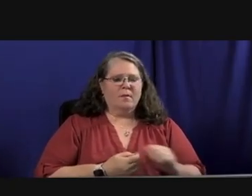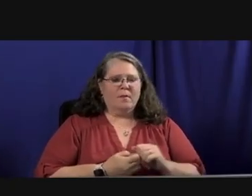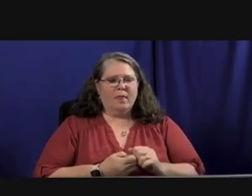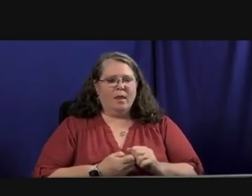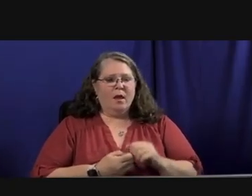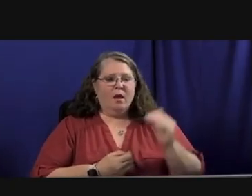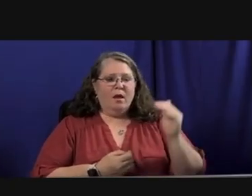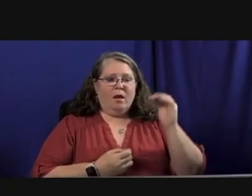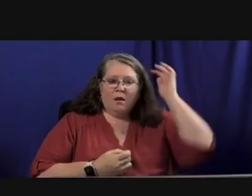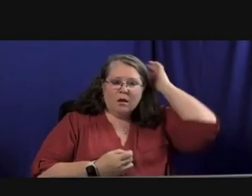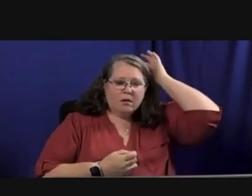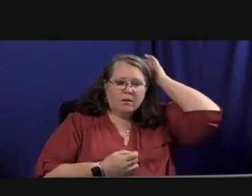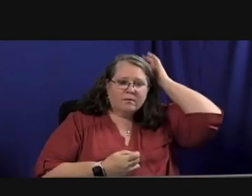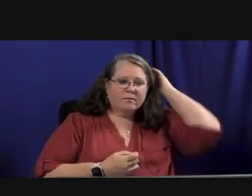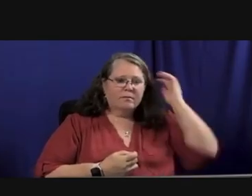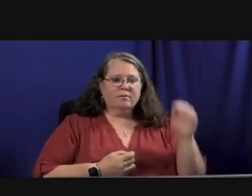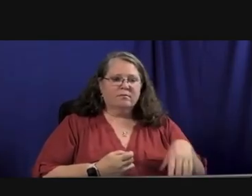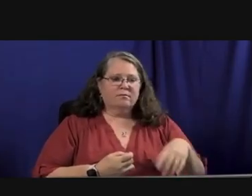And